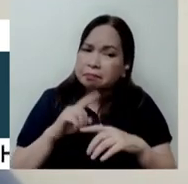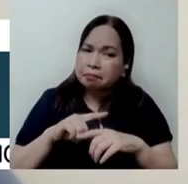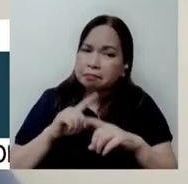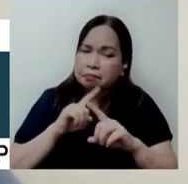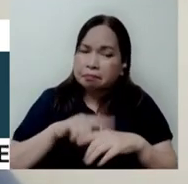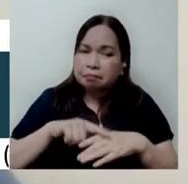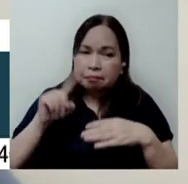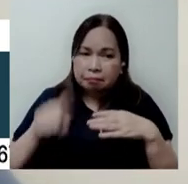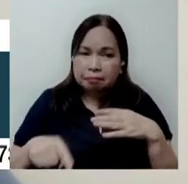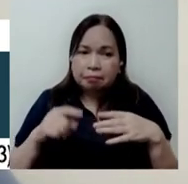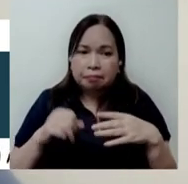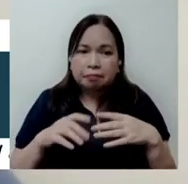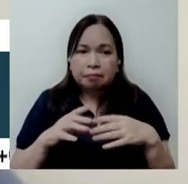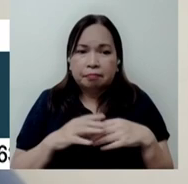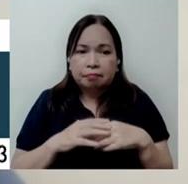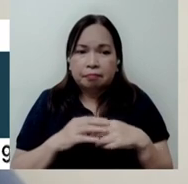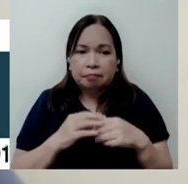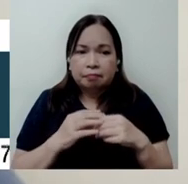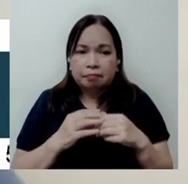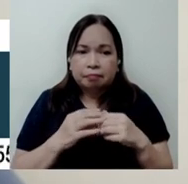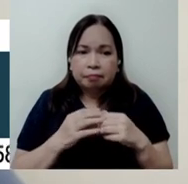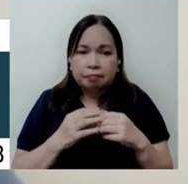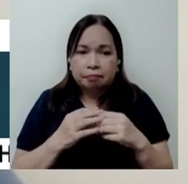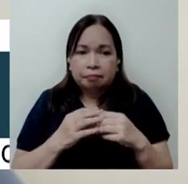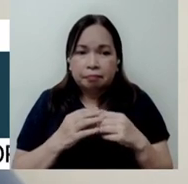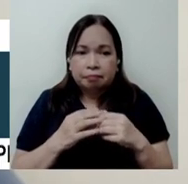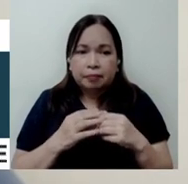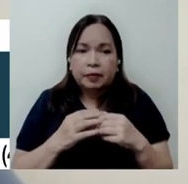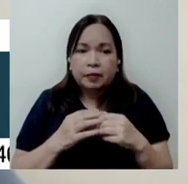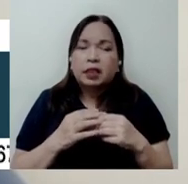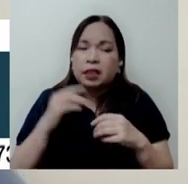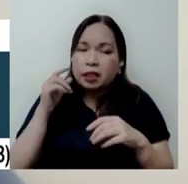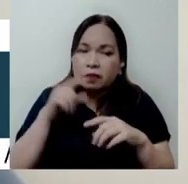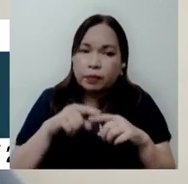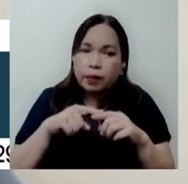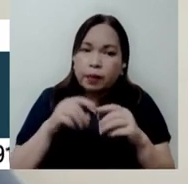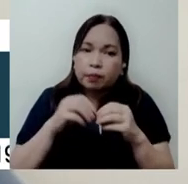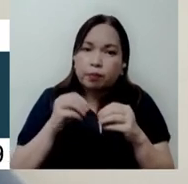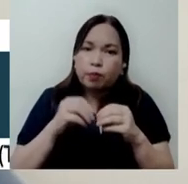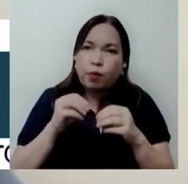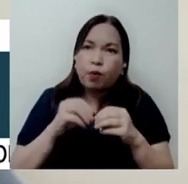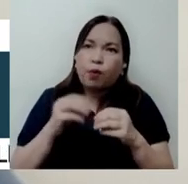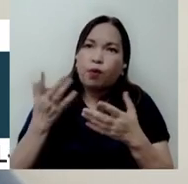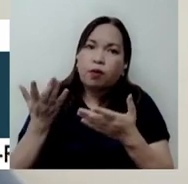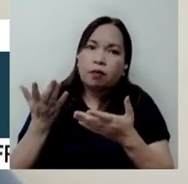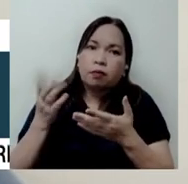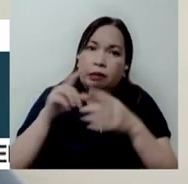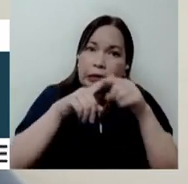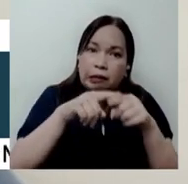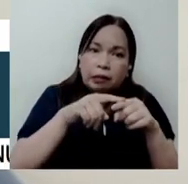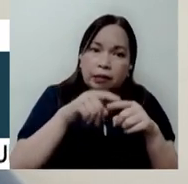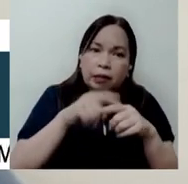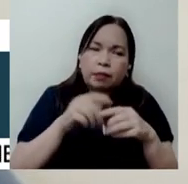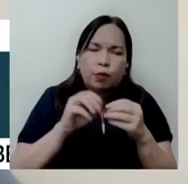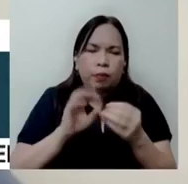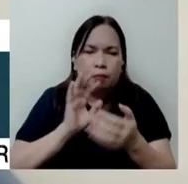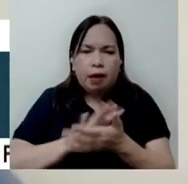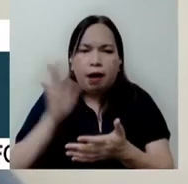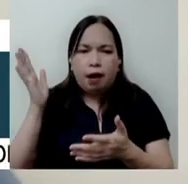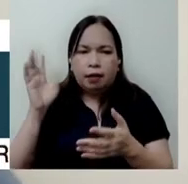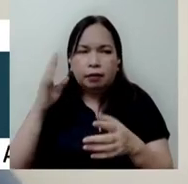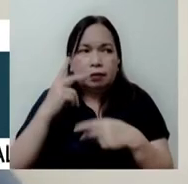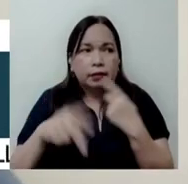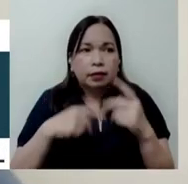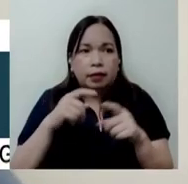fossil gas, dependency sa imported na mahal na klase ng source ng electricity.